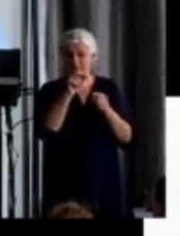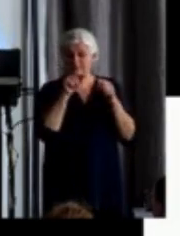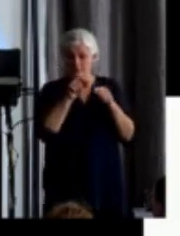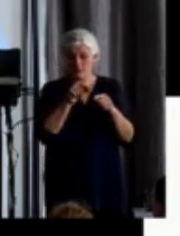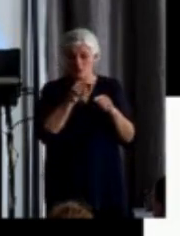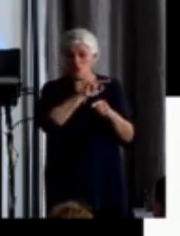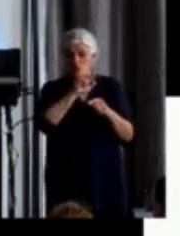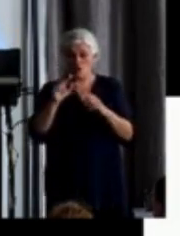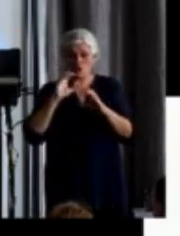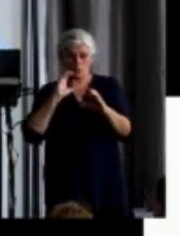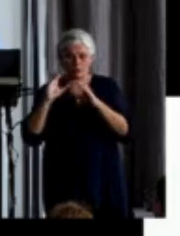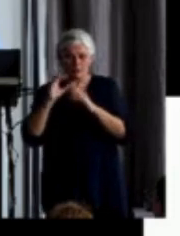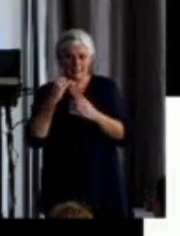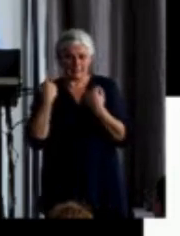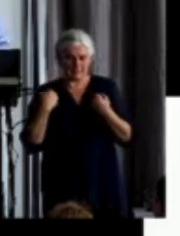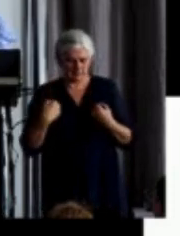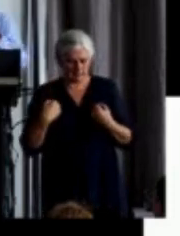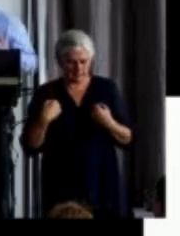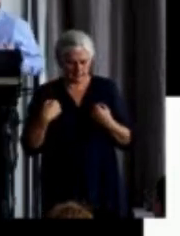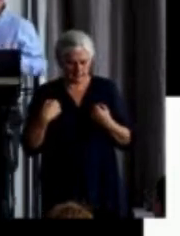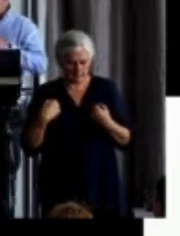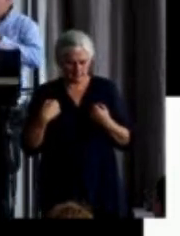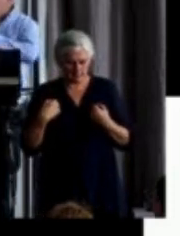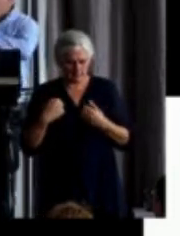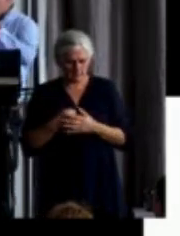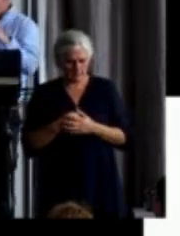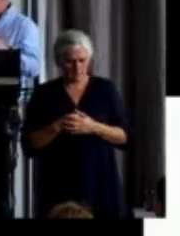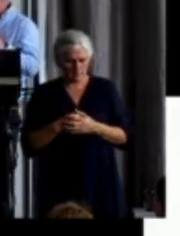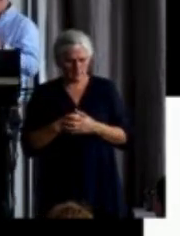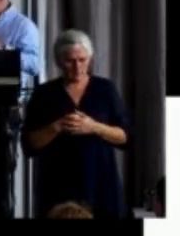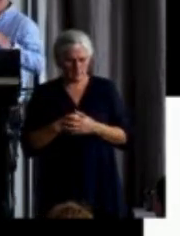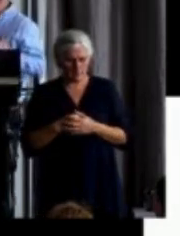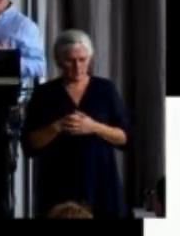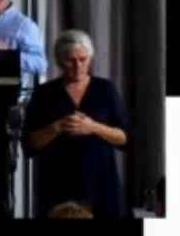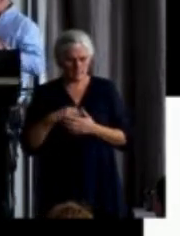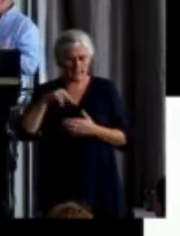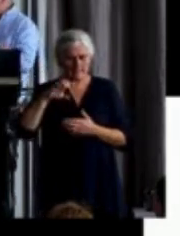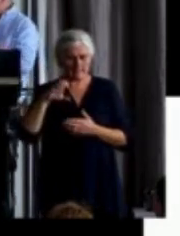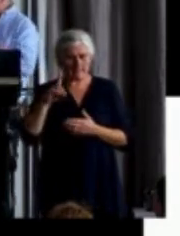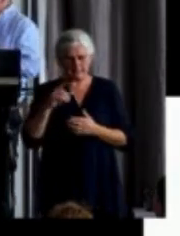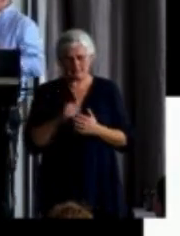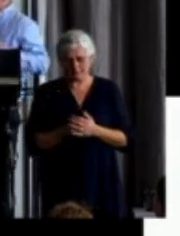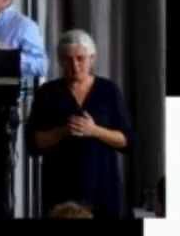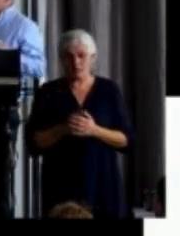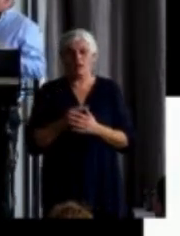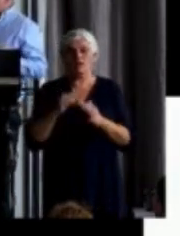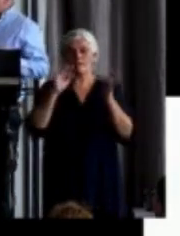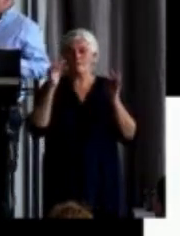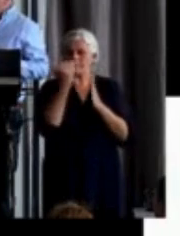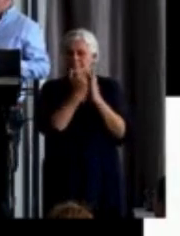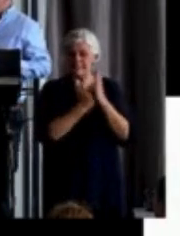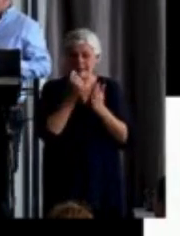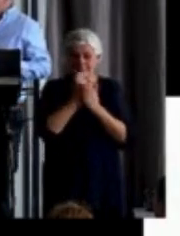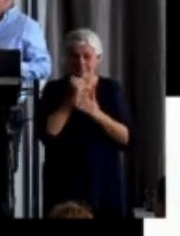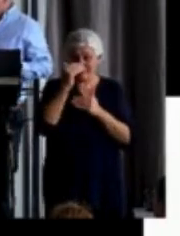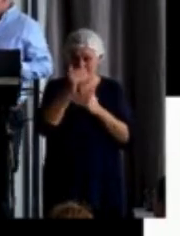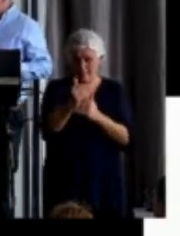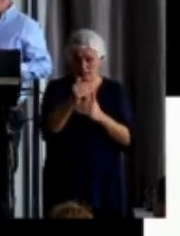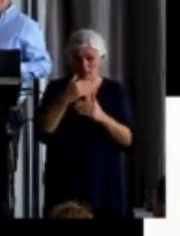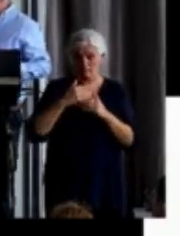of non-communicable diseases. So I think we're now headed into the framework now, or the time frame that